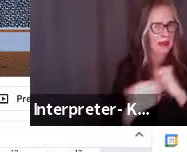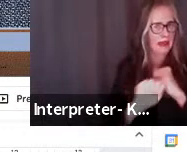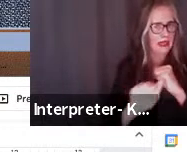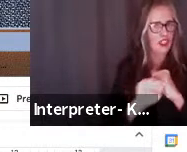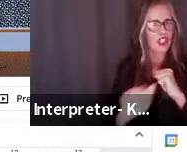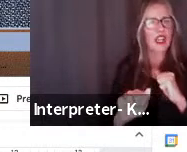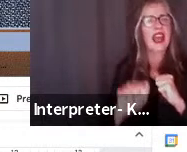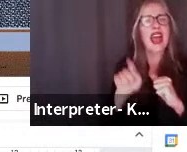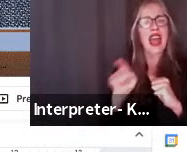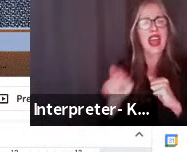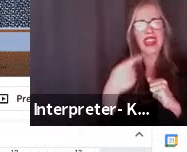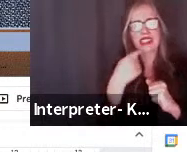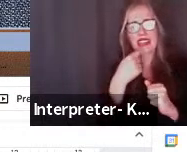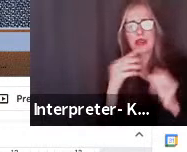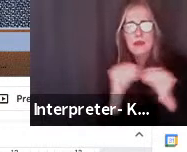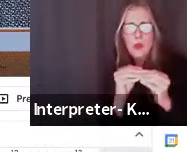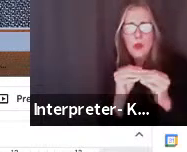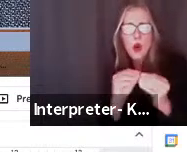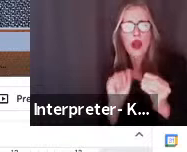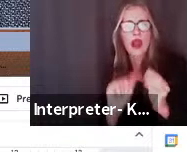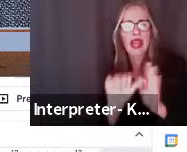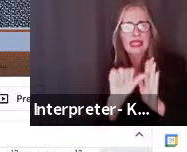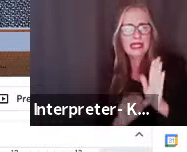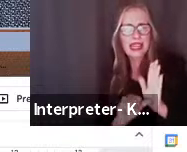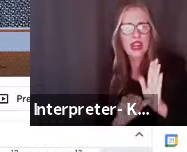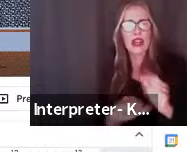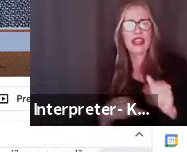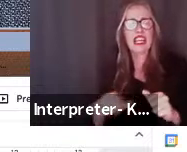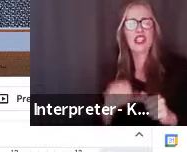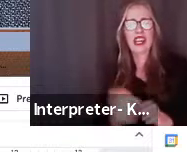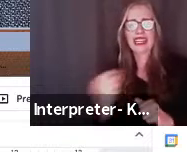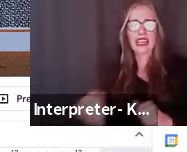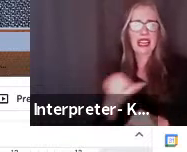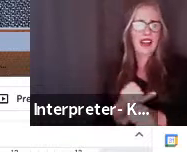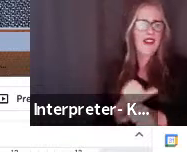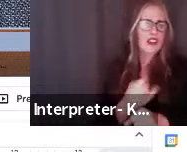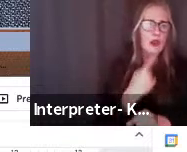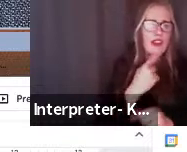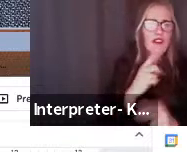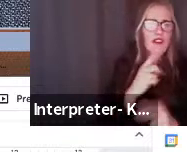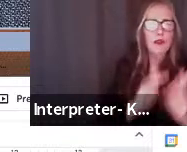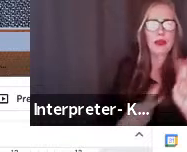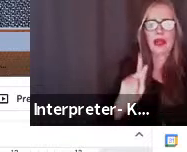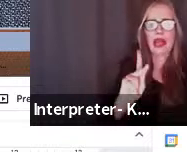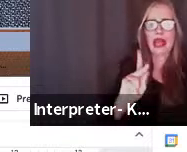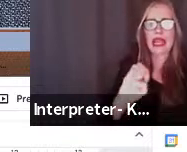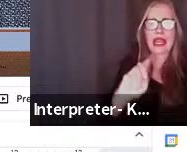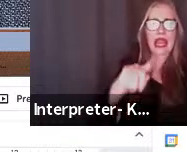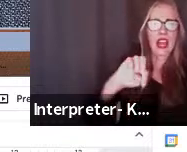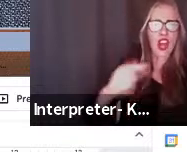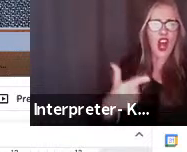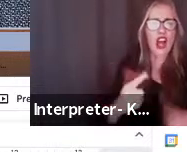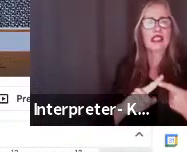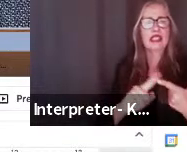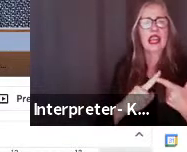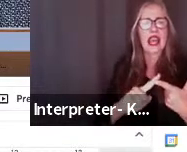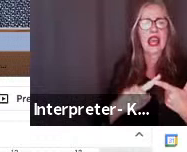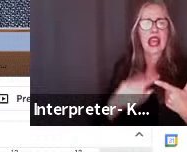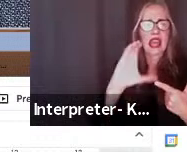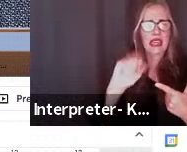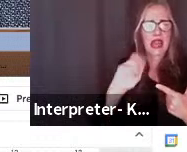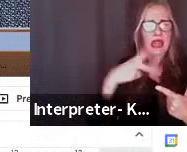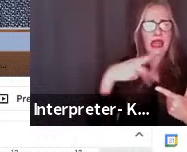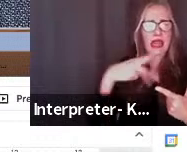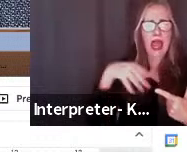sterilization and institutionalization so we have eugenicists like the kellogg's and campbell brothers sort of infamous folks